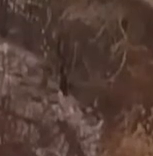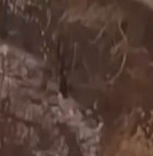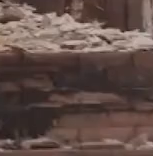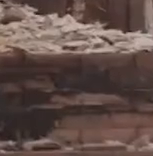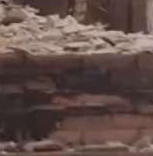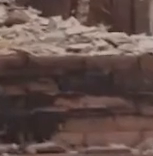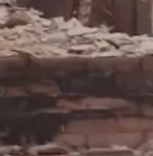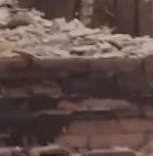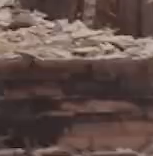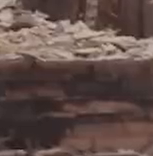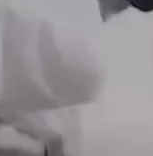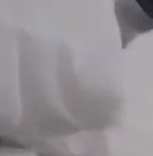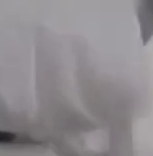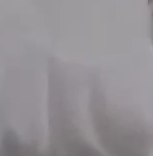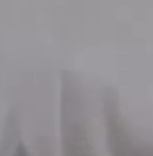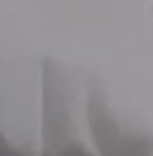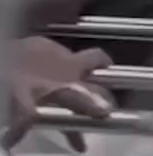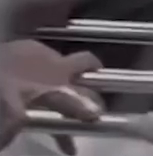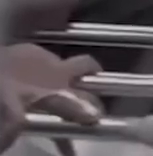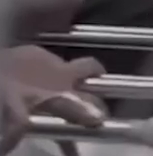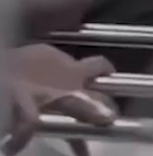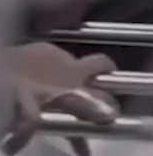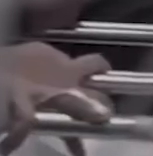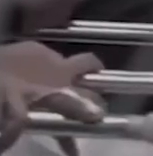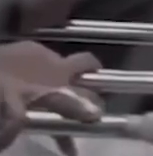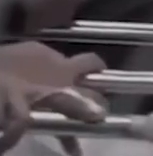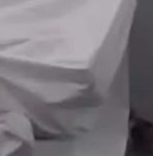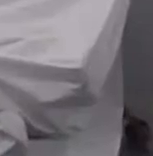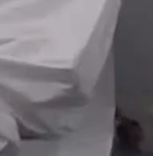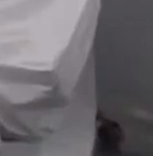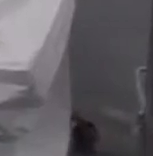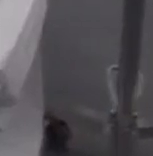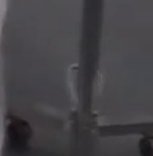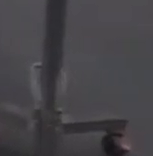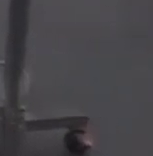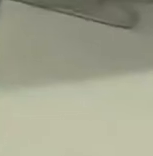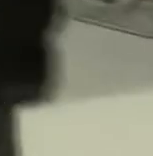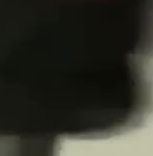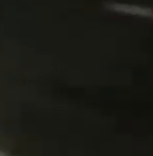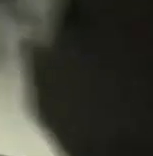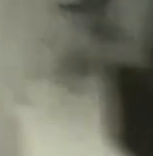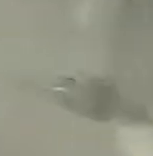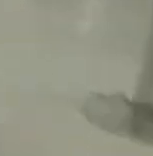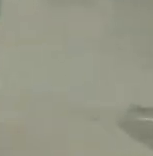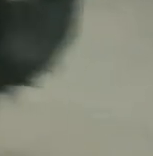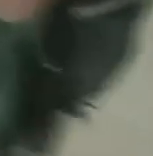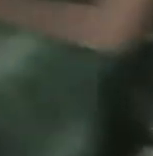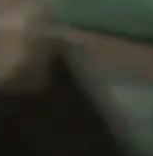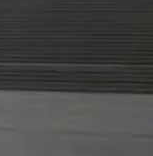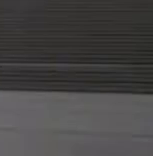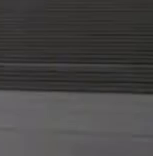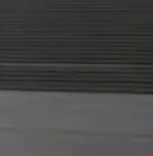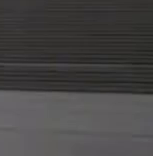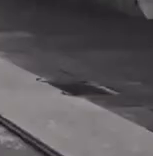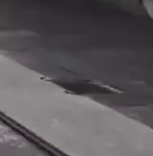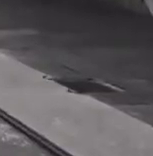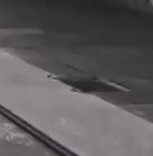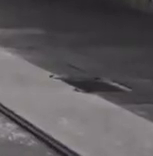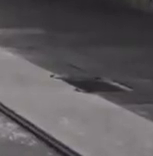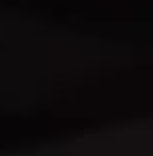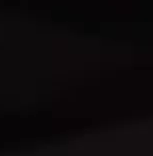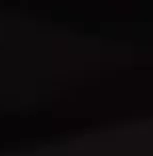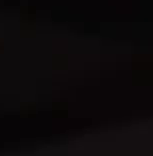fire. Hundreds dead, thousands infected. Borders are about to close. Stay at